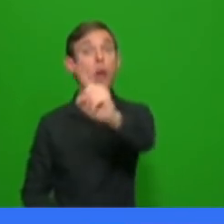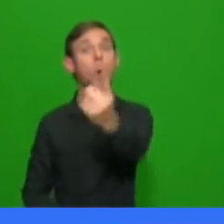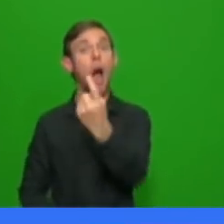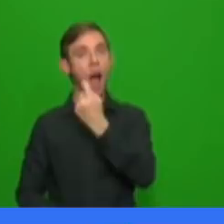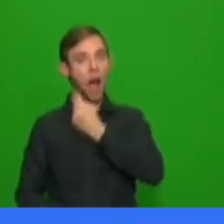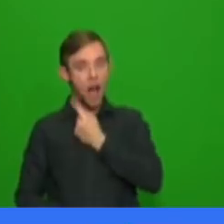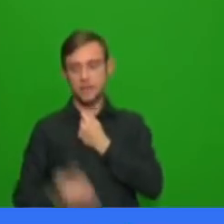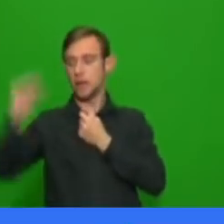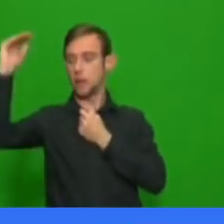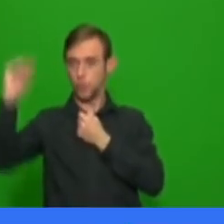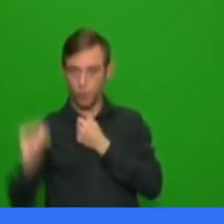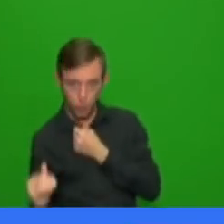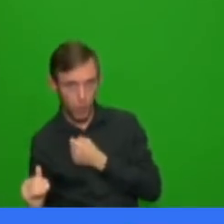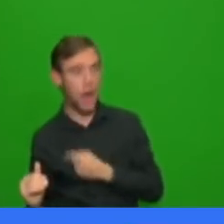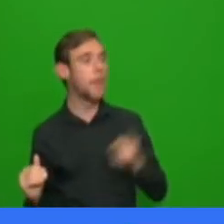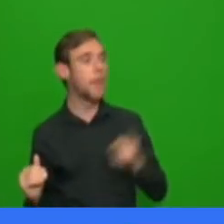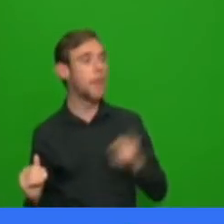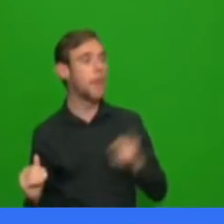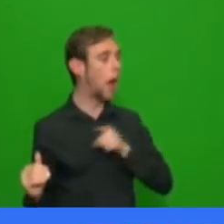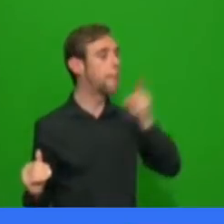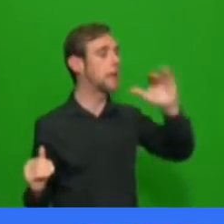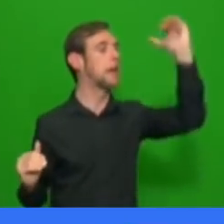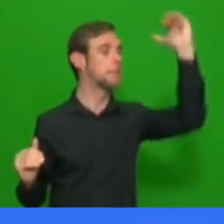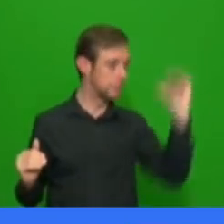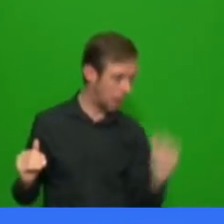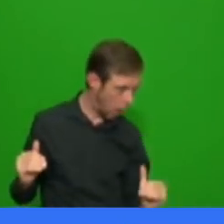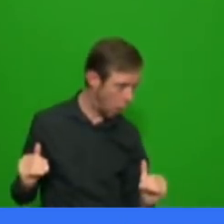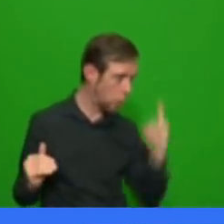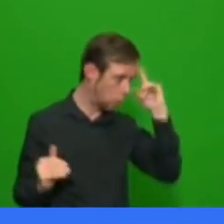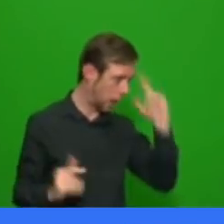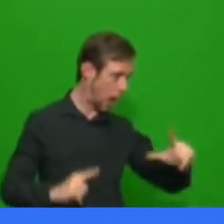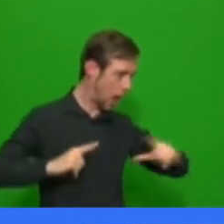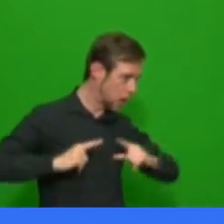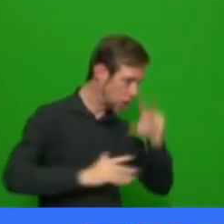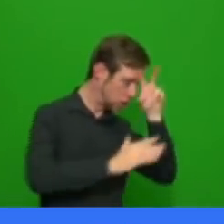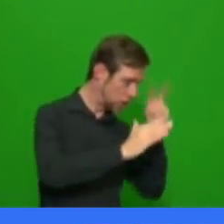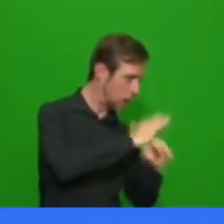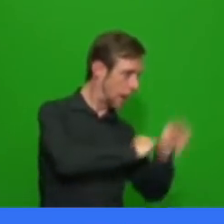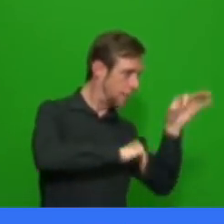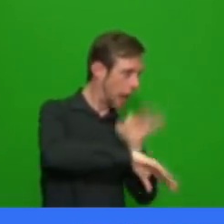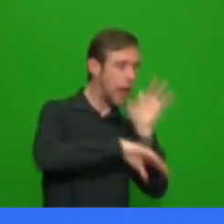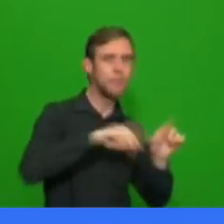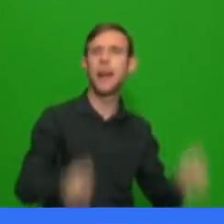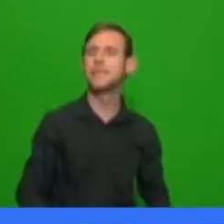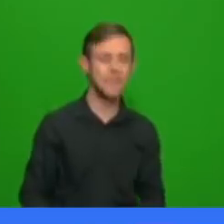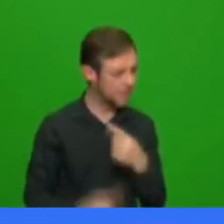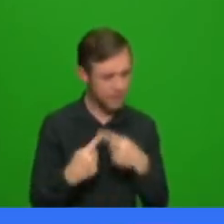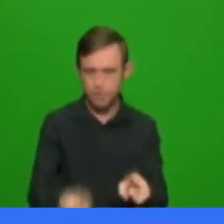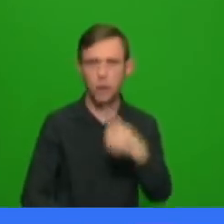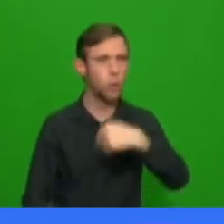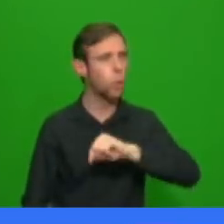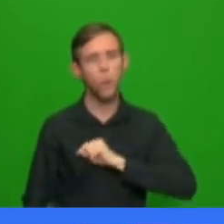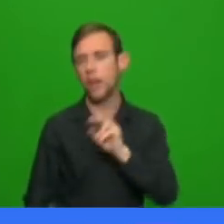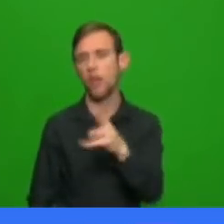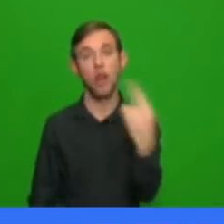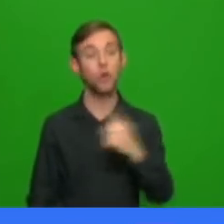come down and maybe we must revise it down. How far down do you go, given that these things are not